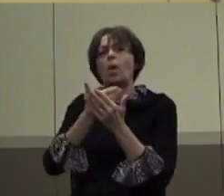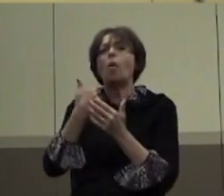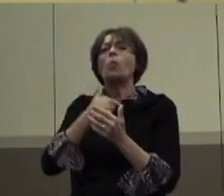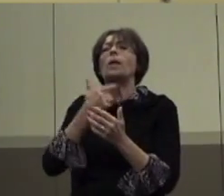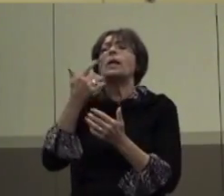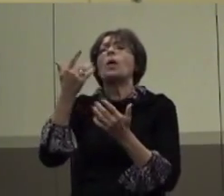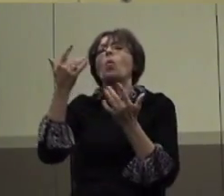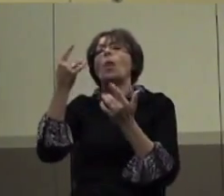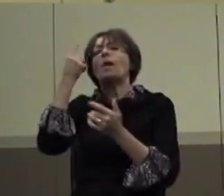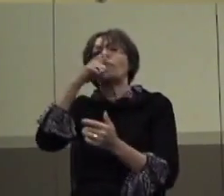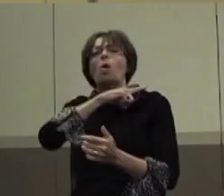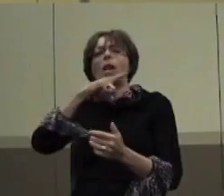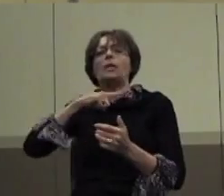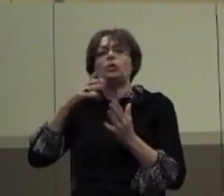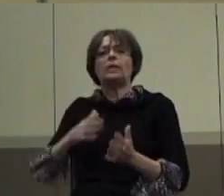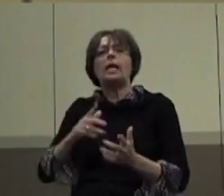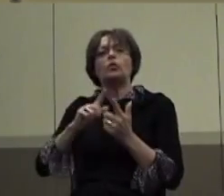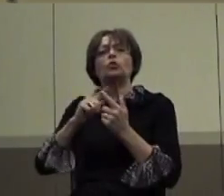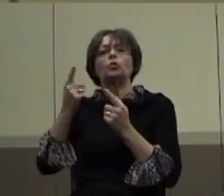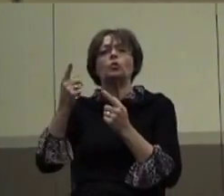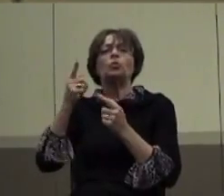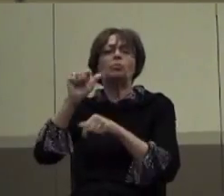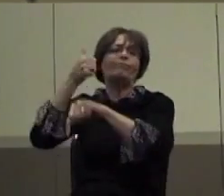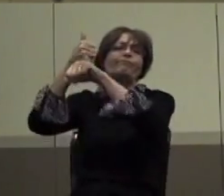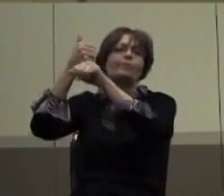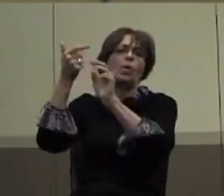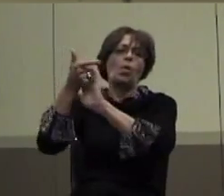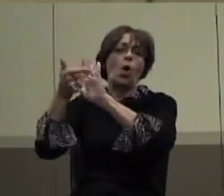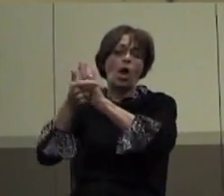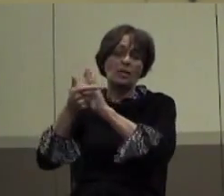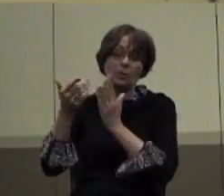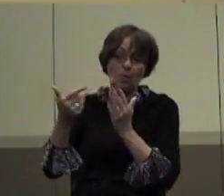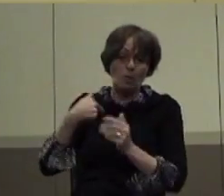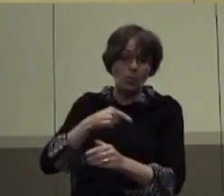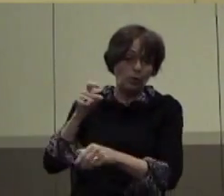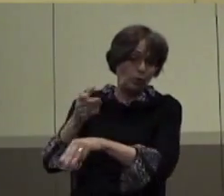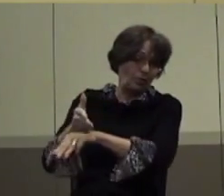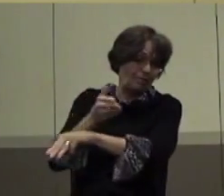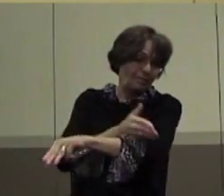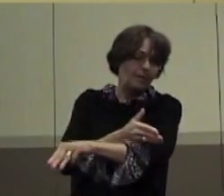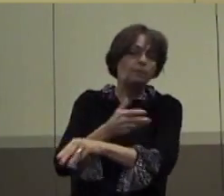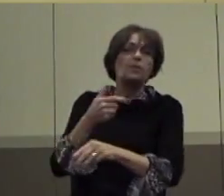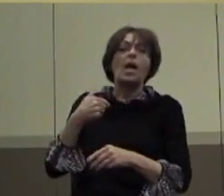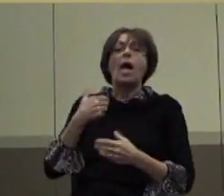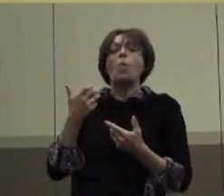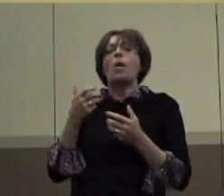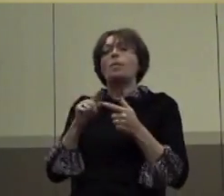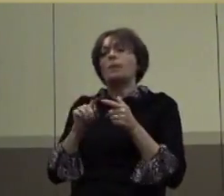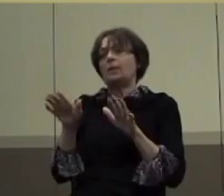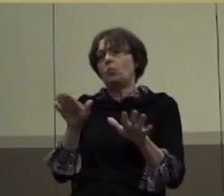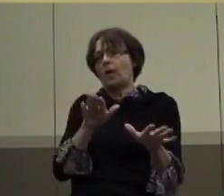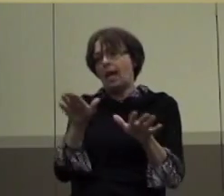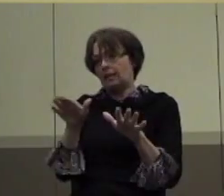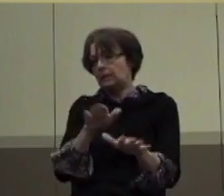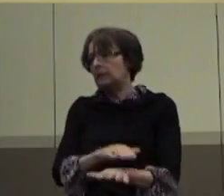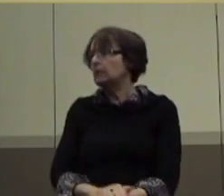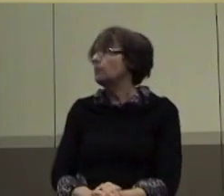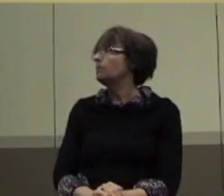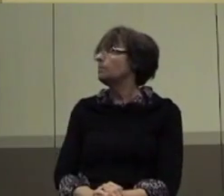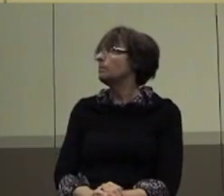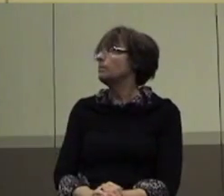by and put a law into place. So maybe we should be a little better at this. All right. I want to be relaxed. All